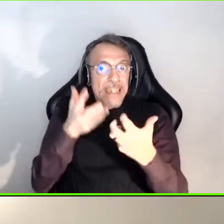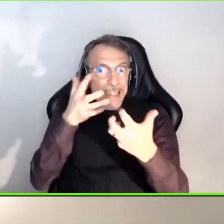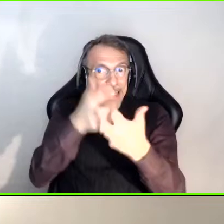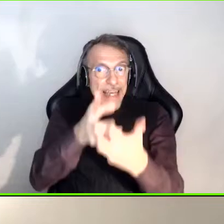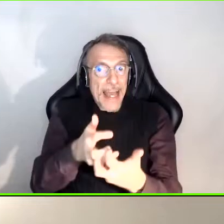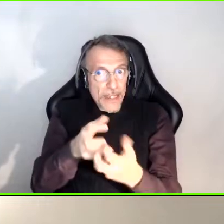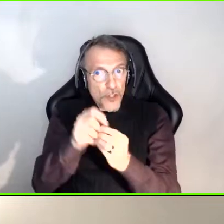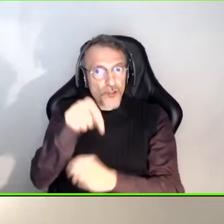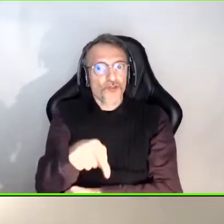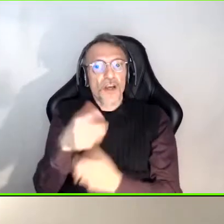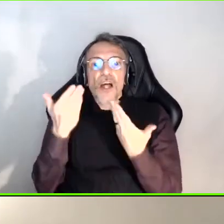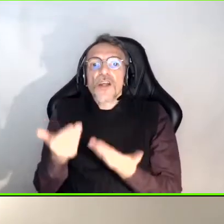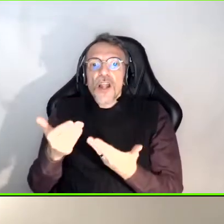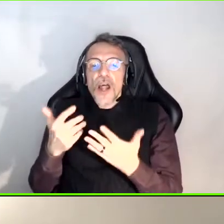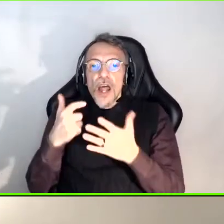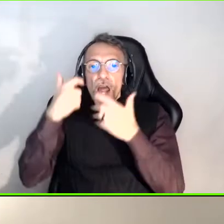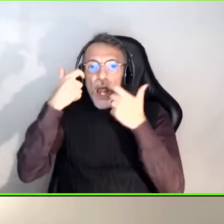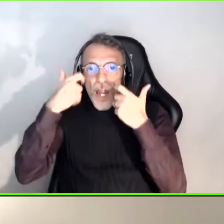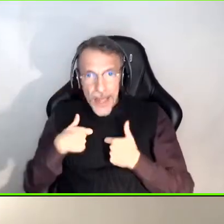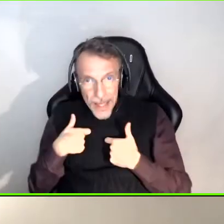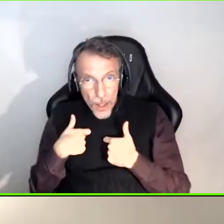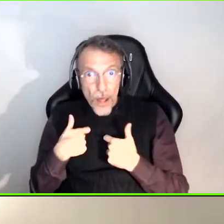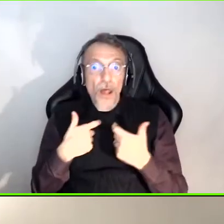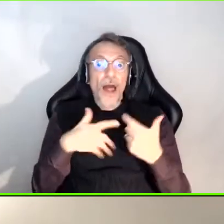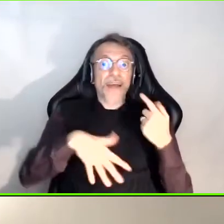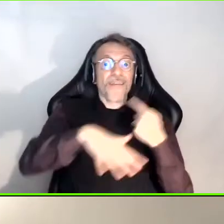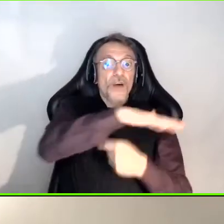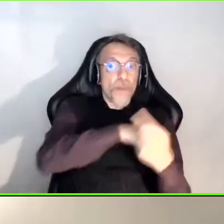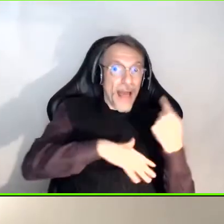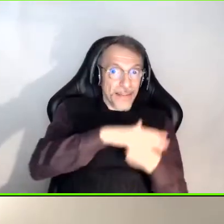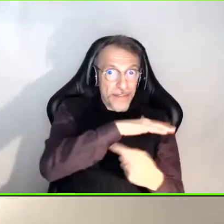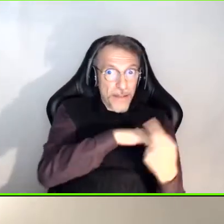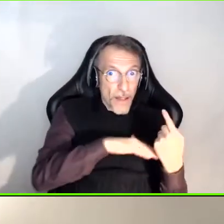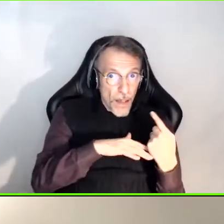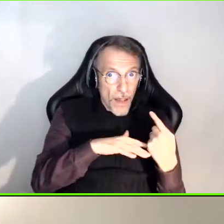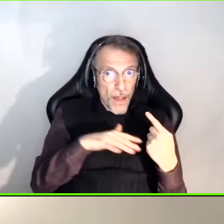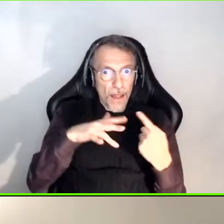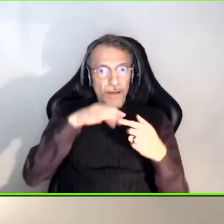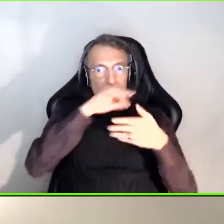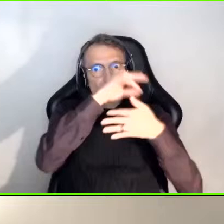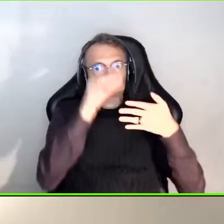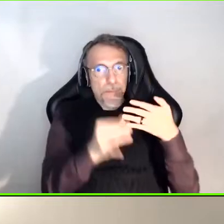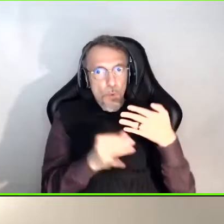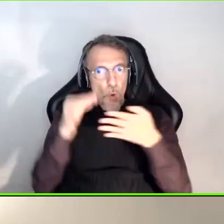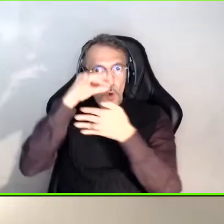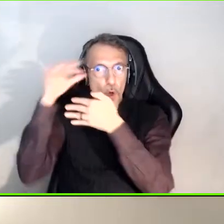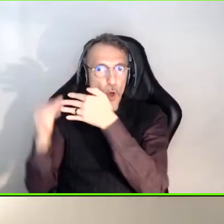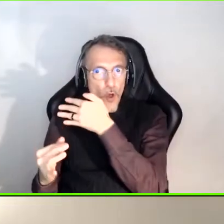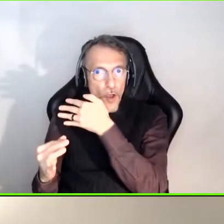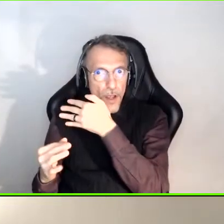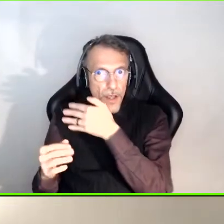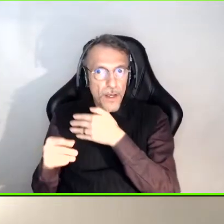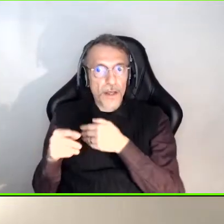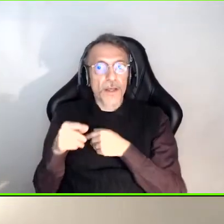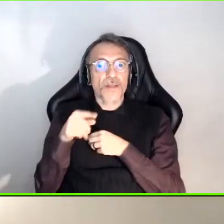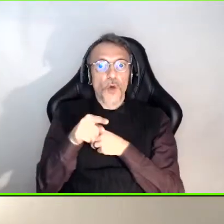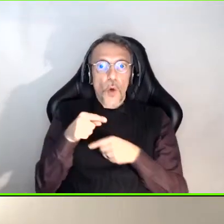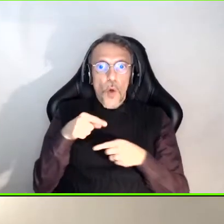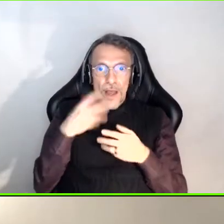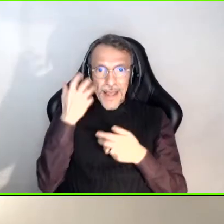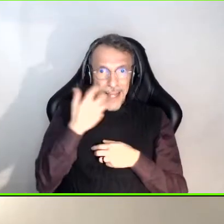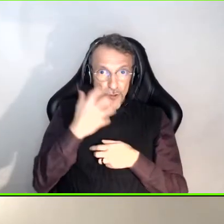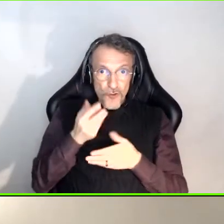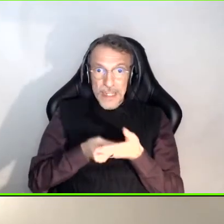the current legal and environmental framework. To what extent do countries have bargaining power given